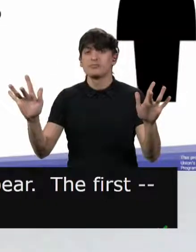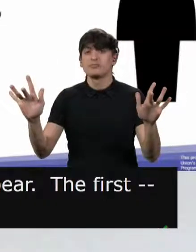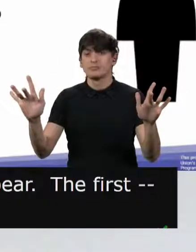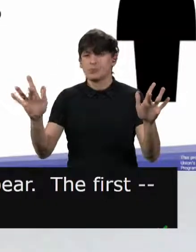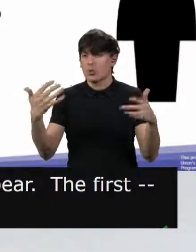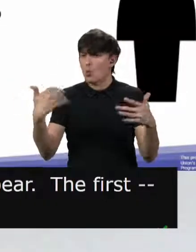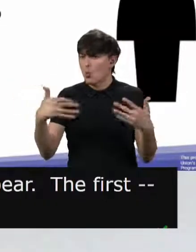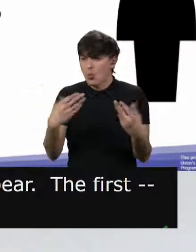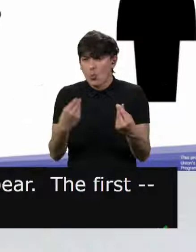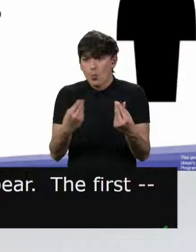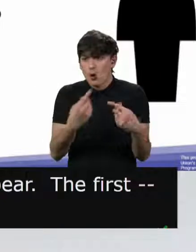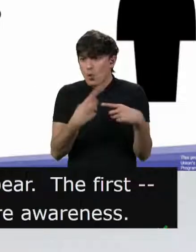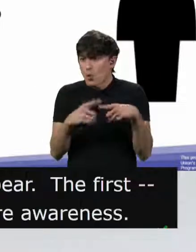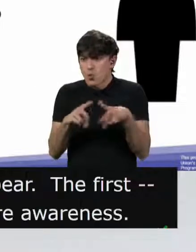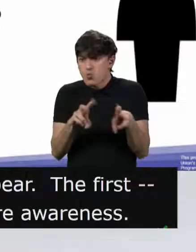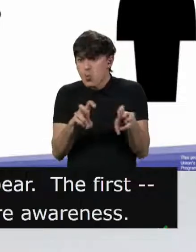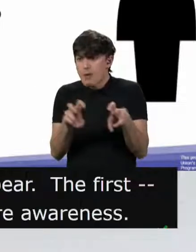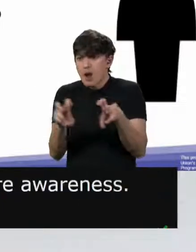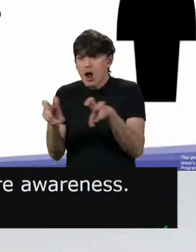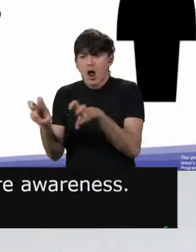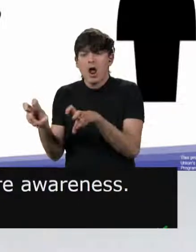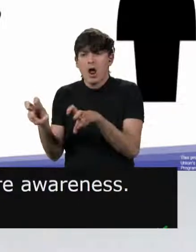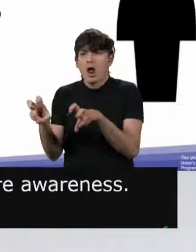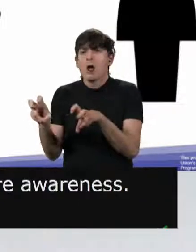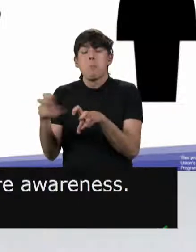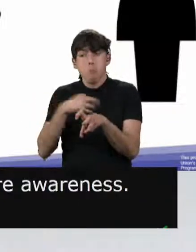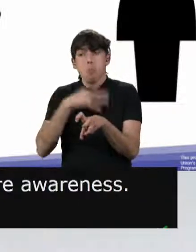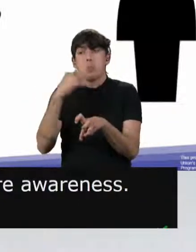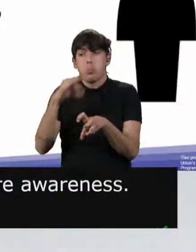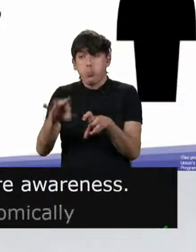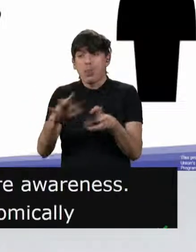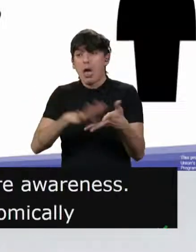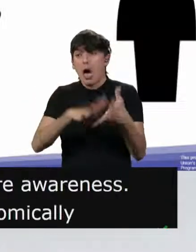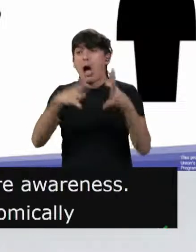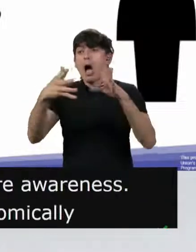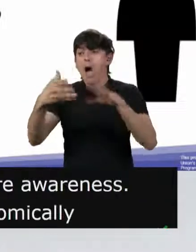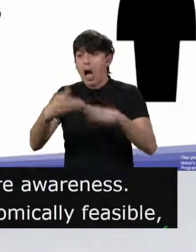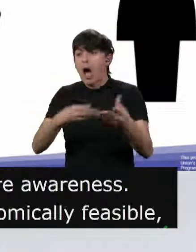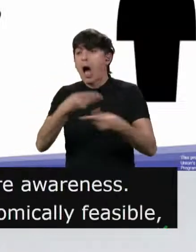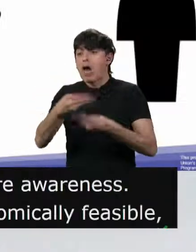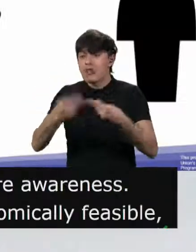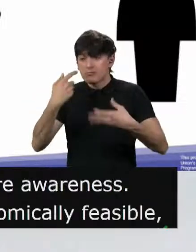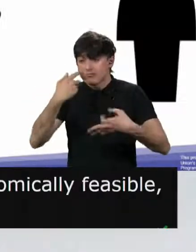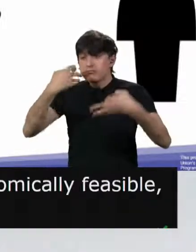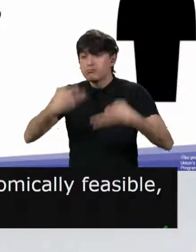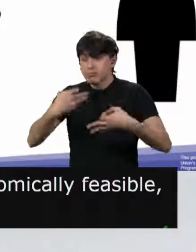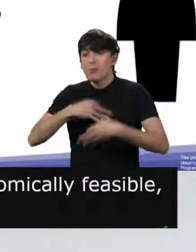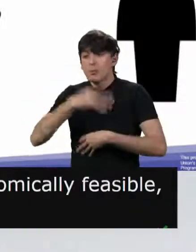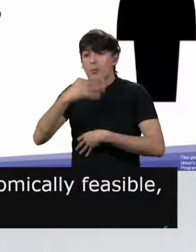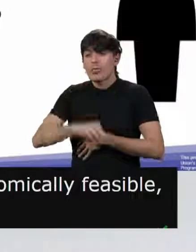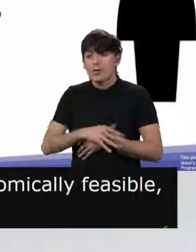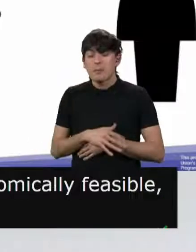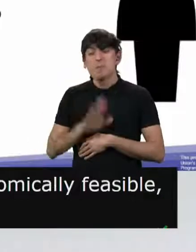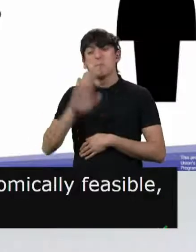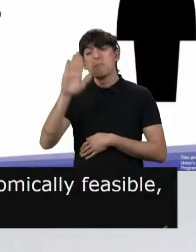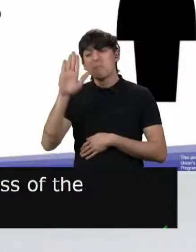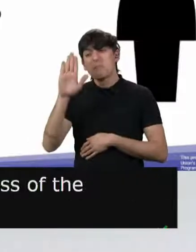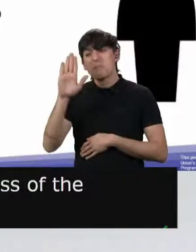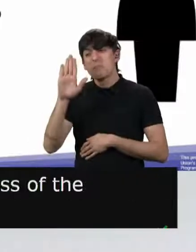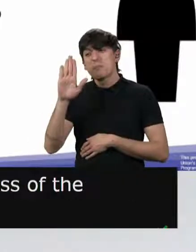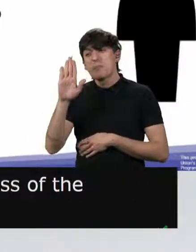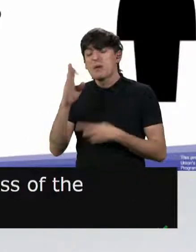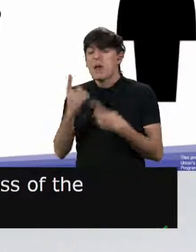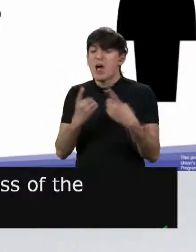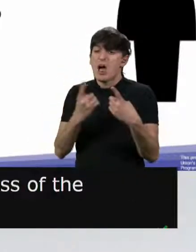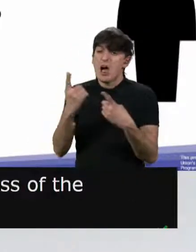feasible. But many of the key stakeholders lacked awareness of the challenge and the potential resolutions. How do we mitigate